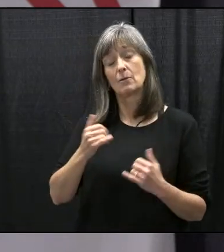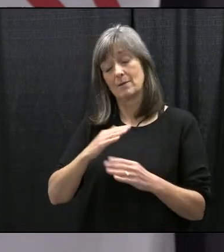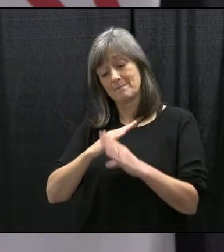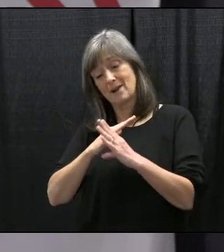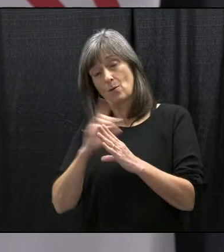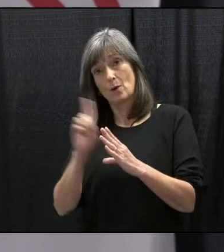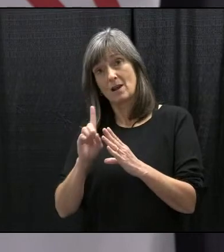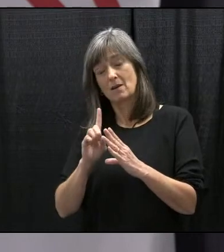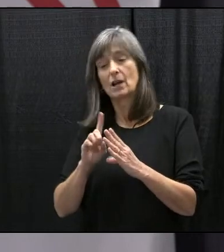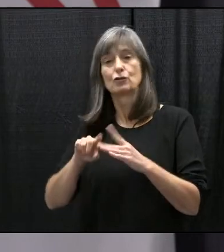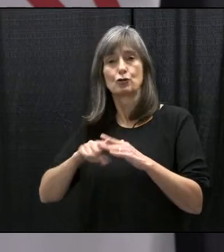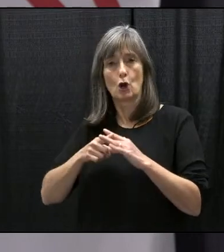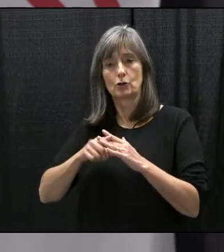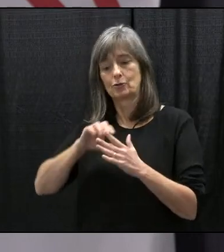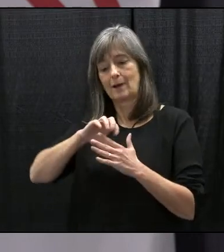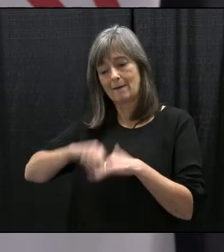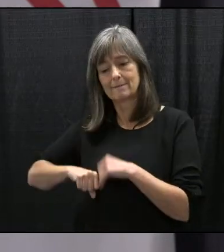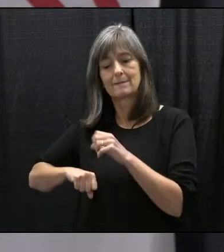and to start to remove them.